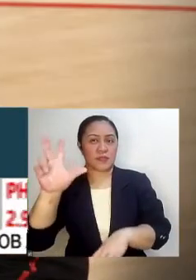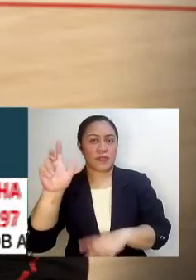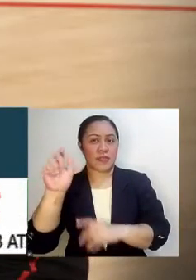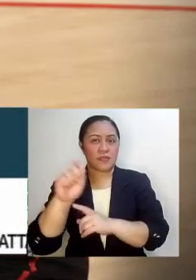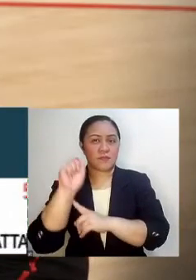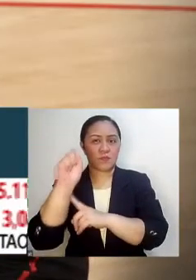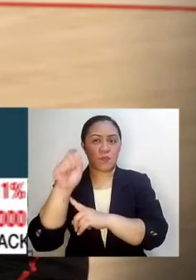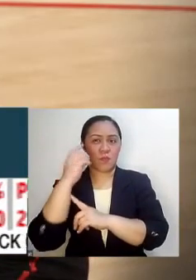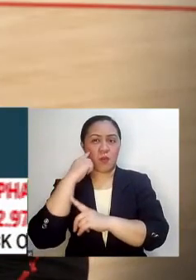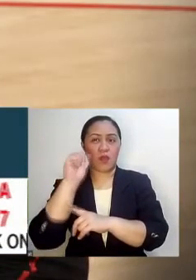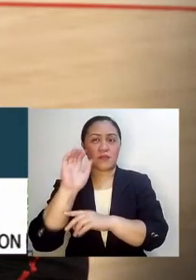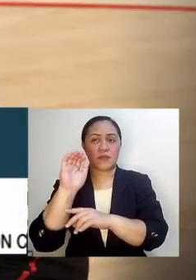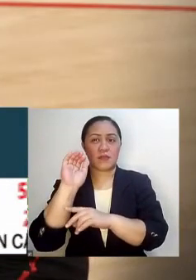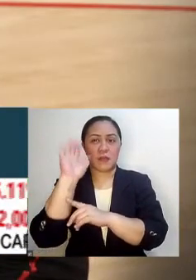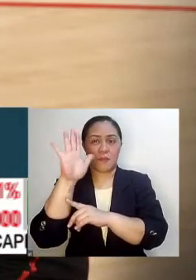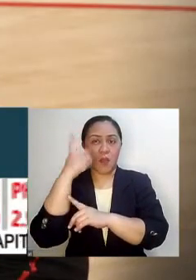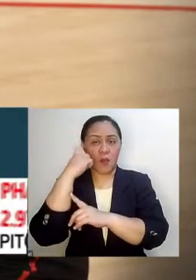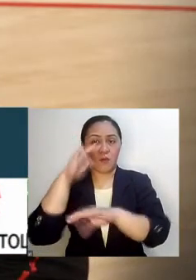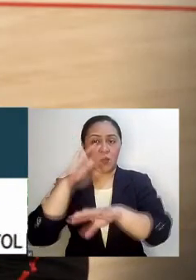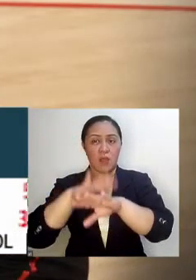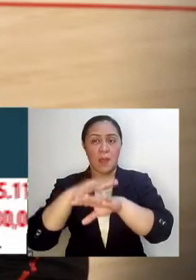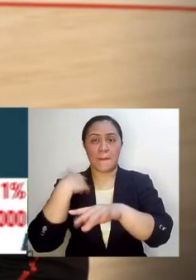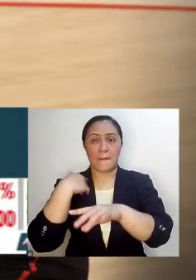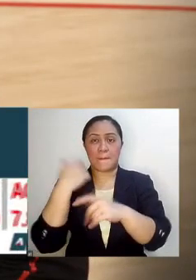a laughter with a